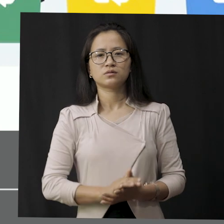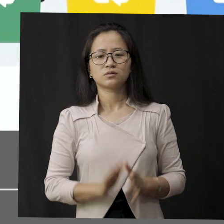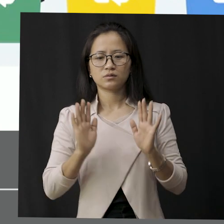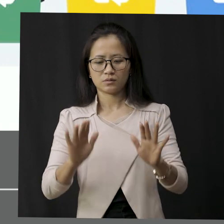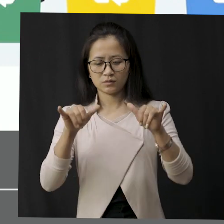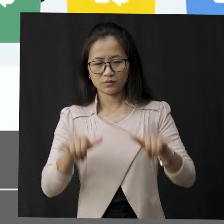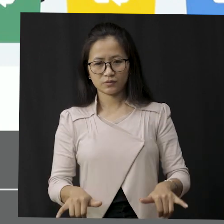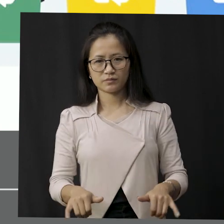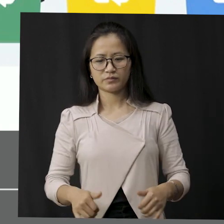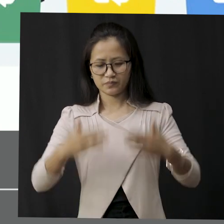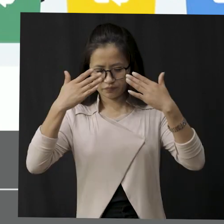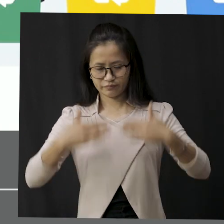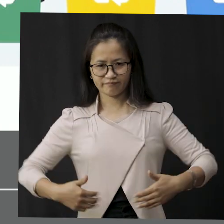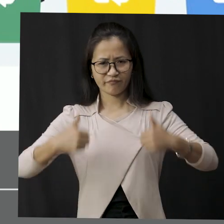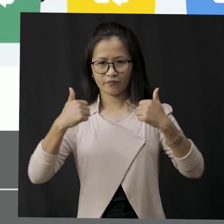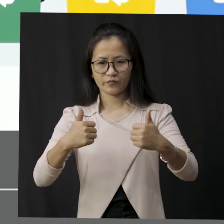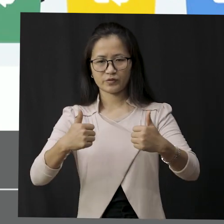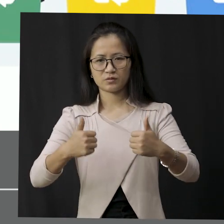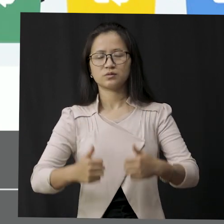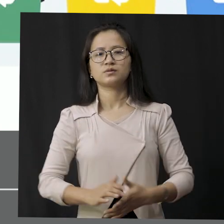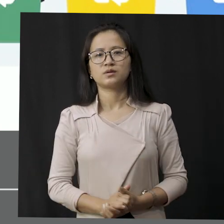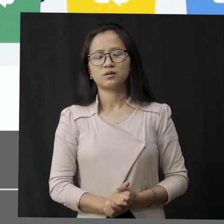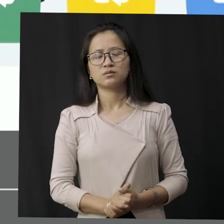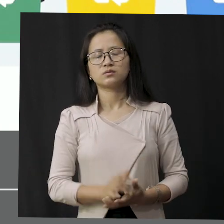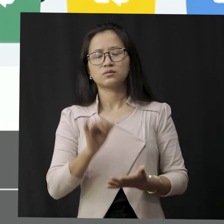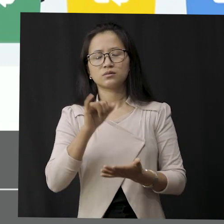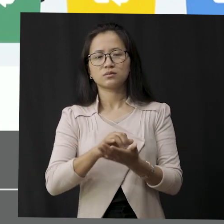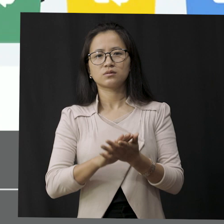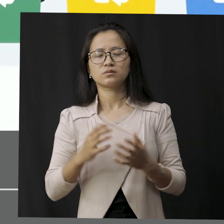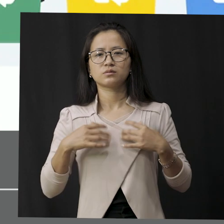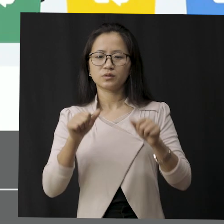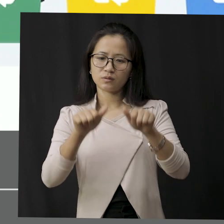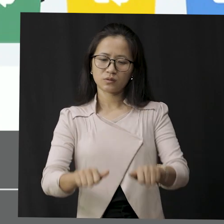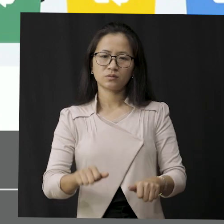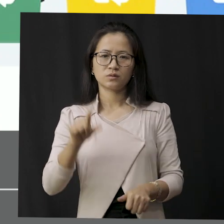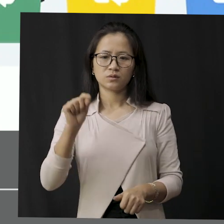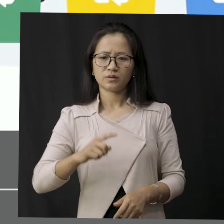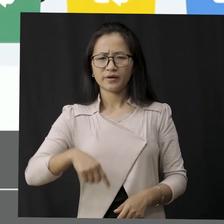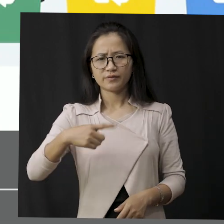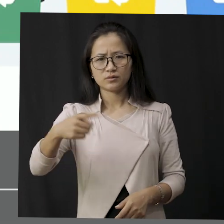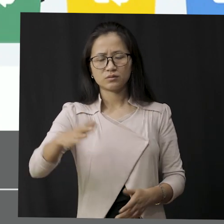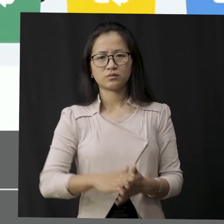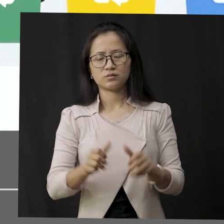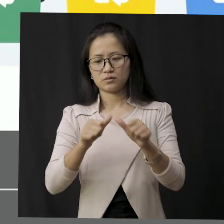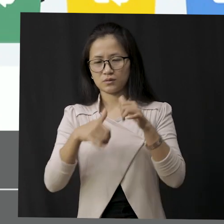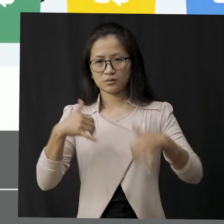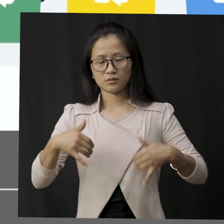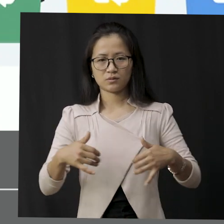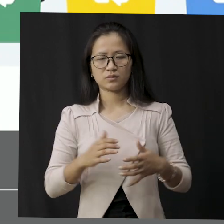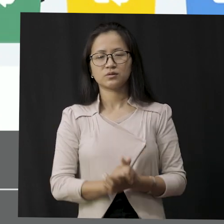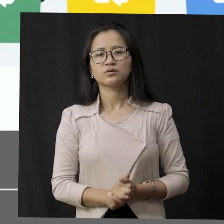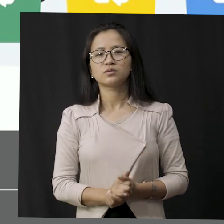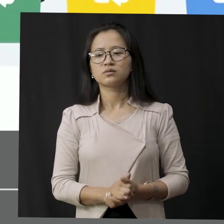we have to stay fit and healthy. Then only we will be able to do our regular activity.